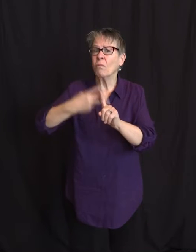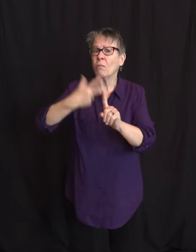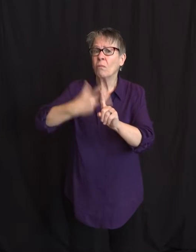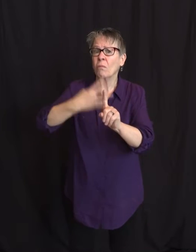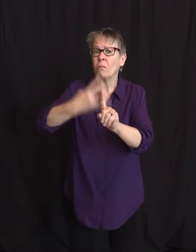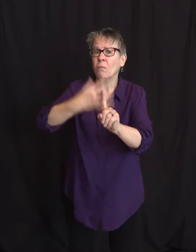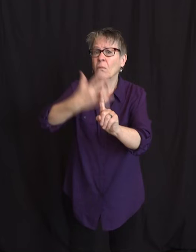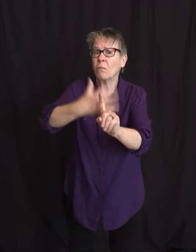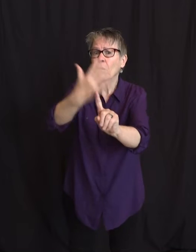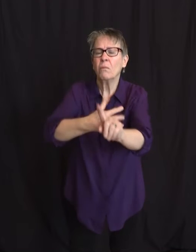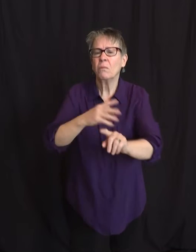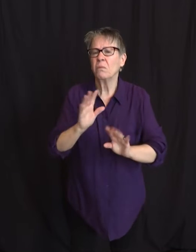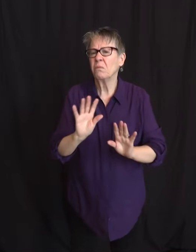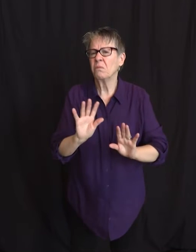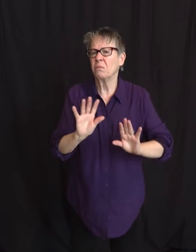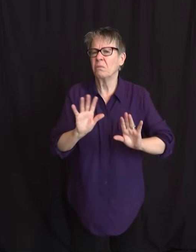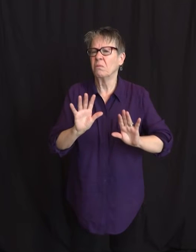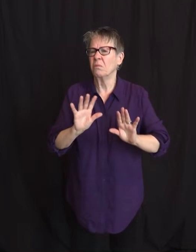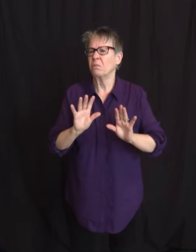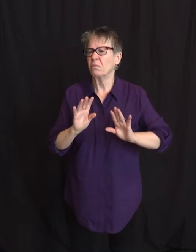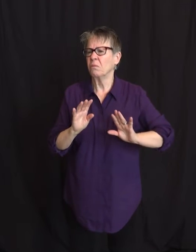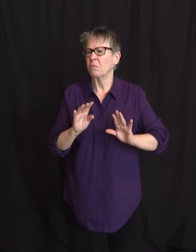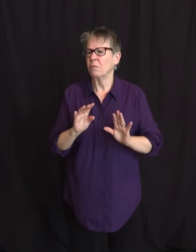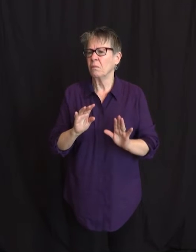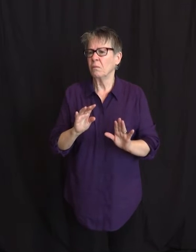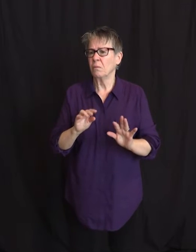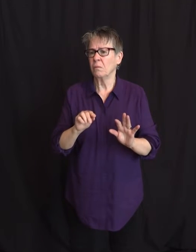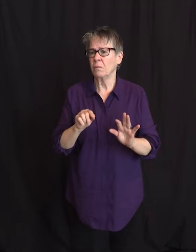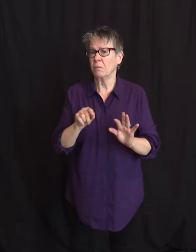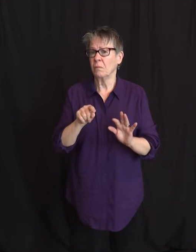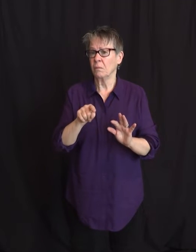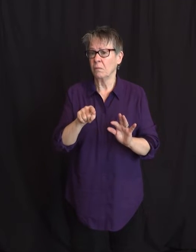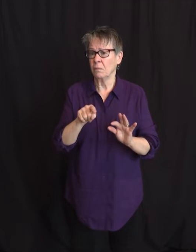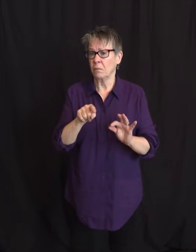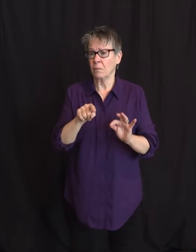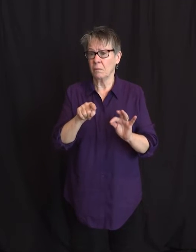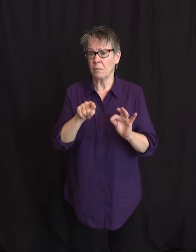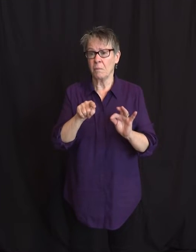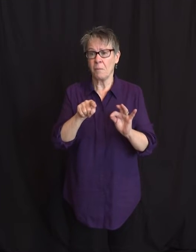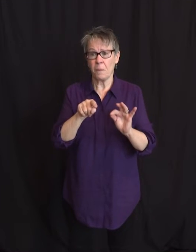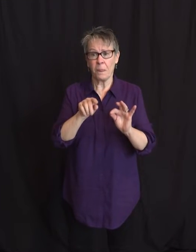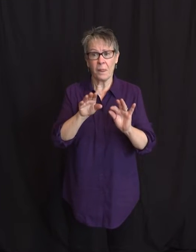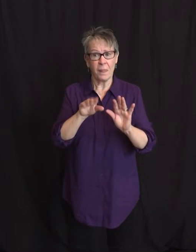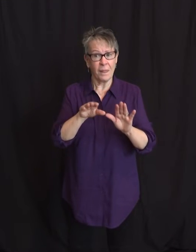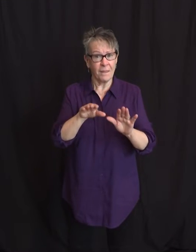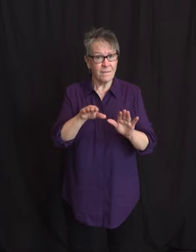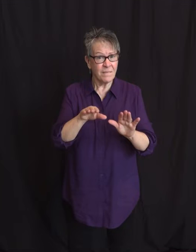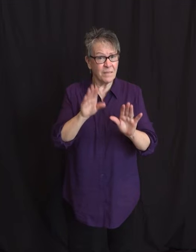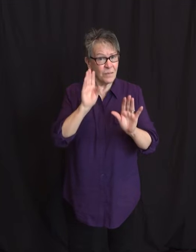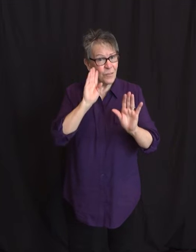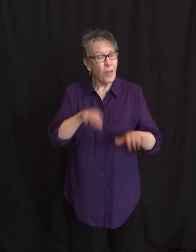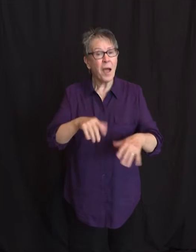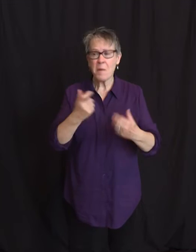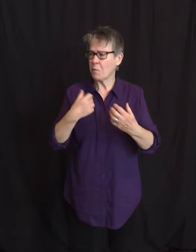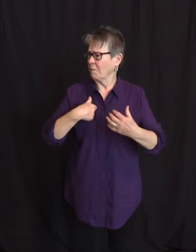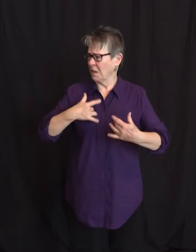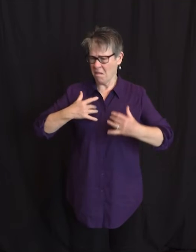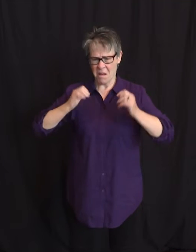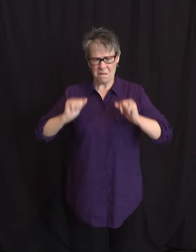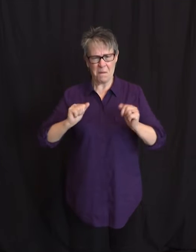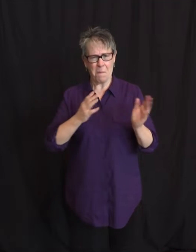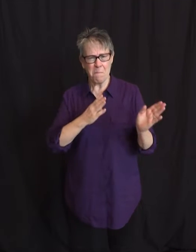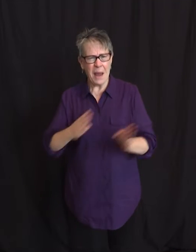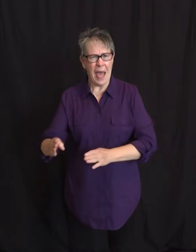it exactly right, Judy and Ed will tell us they come back, no matter how good we might be. Nothing new on schools. We'll promise an answer by